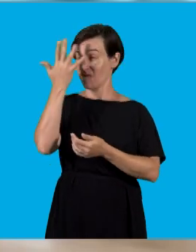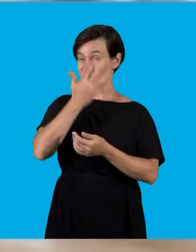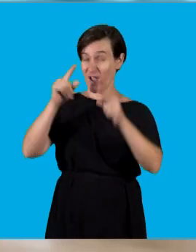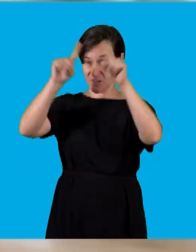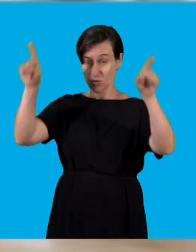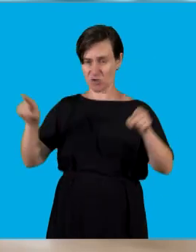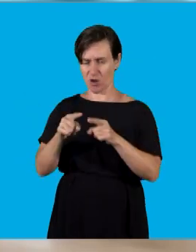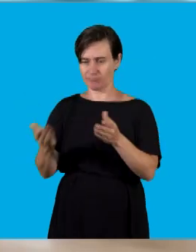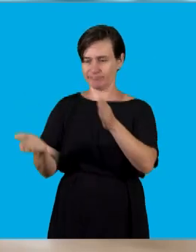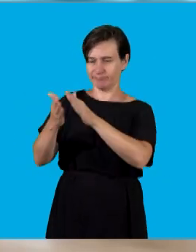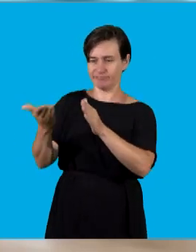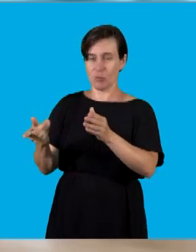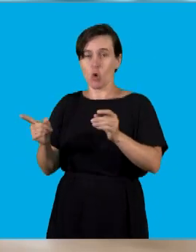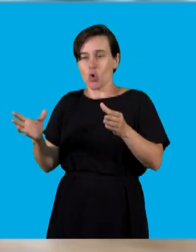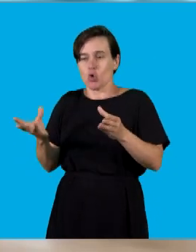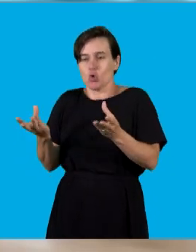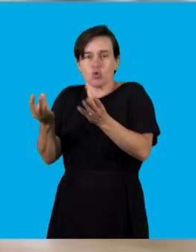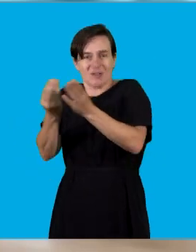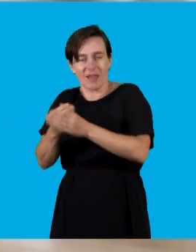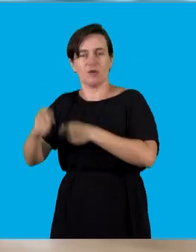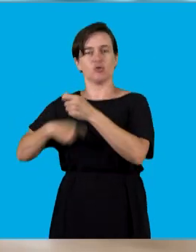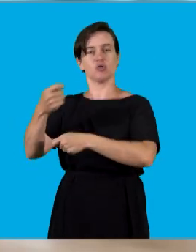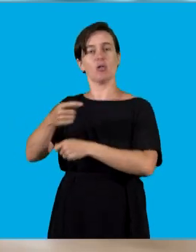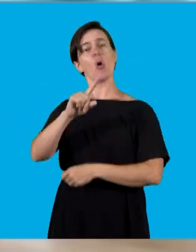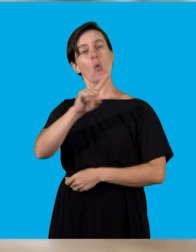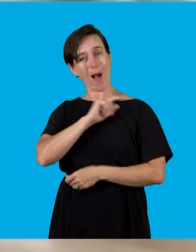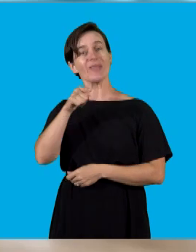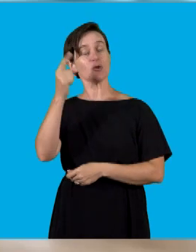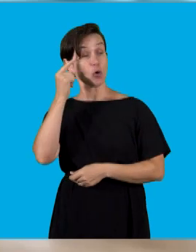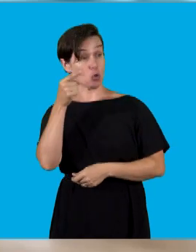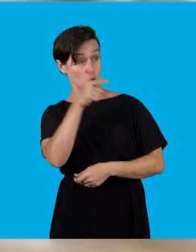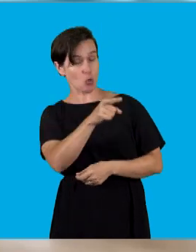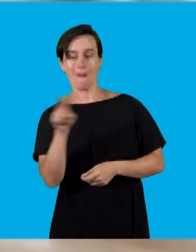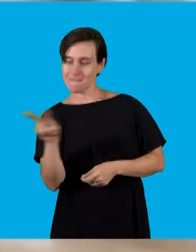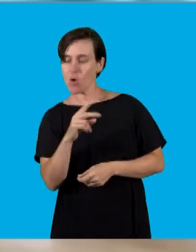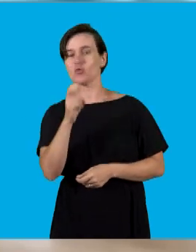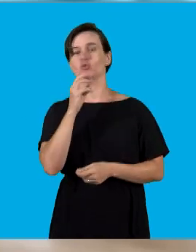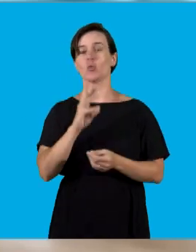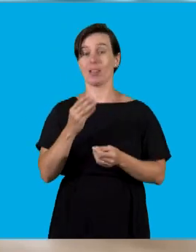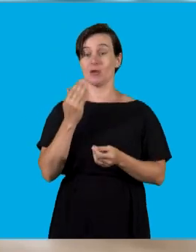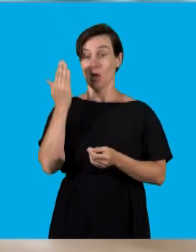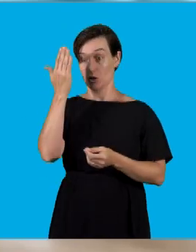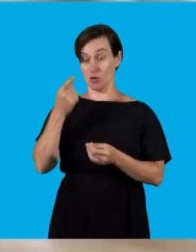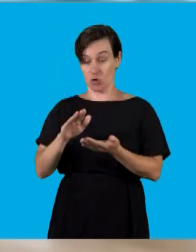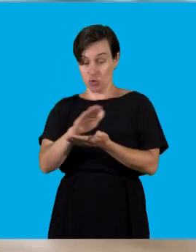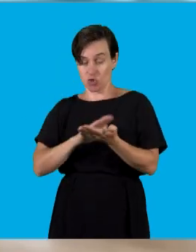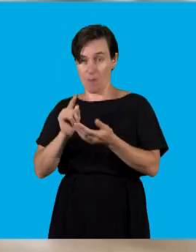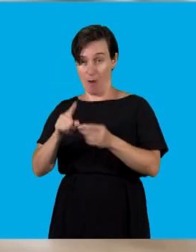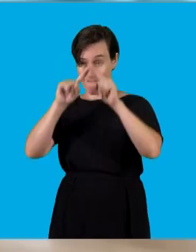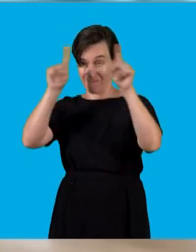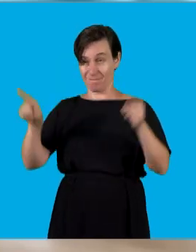are packaged in one and they are sold as one thing because they know that you are going to use it together.